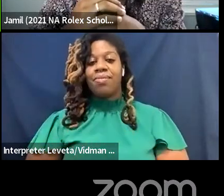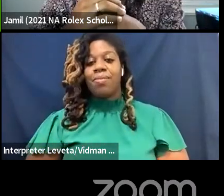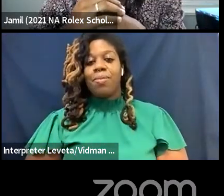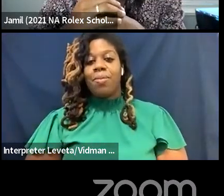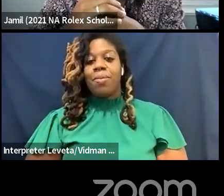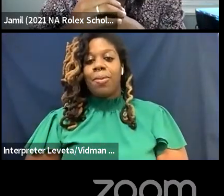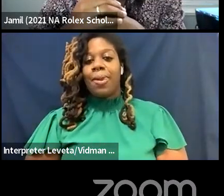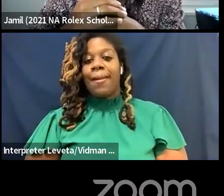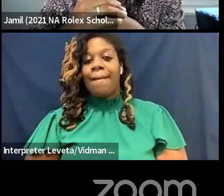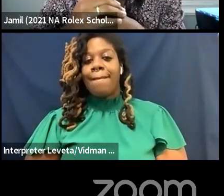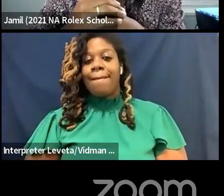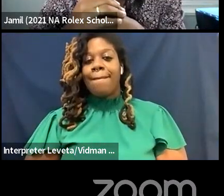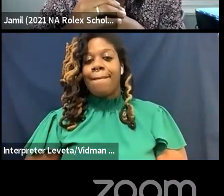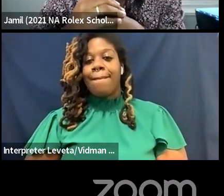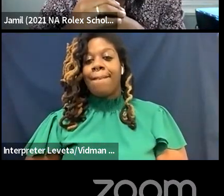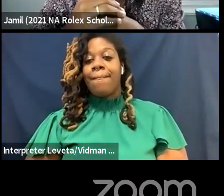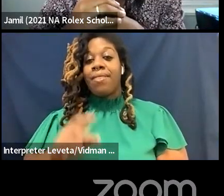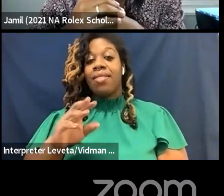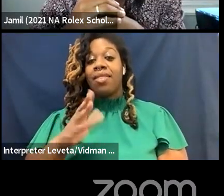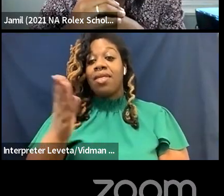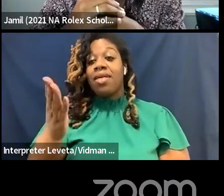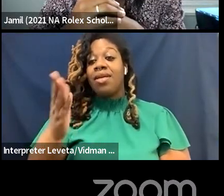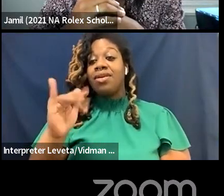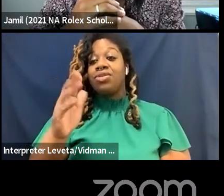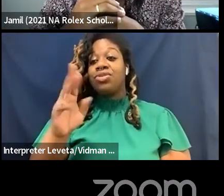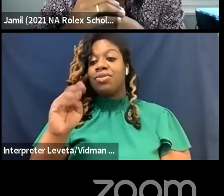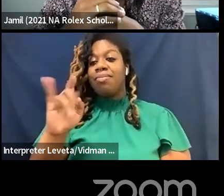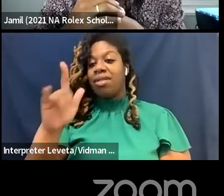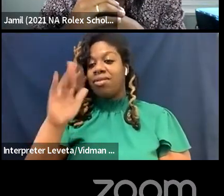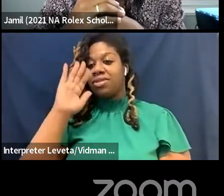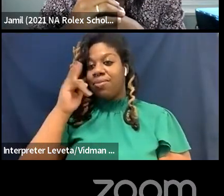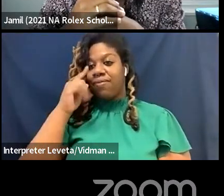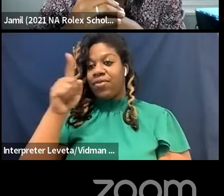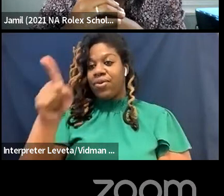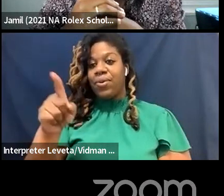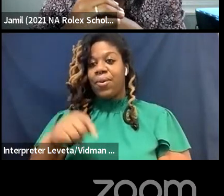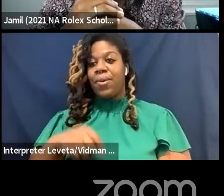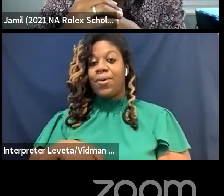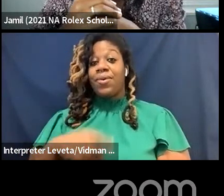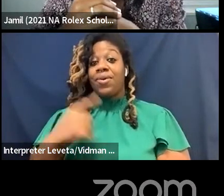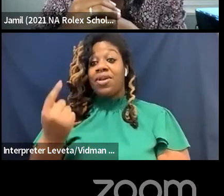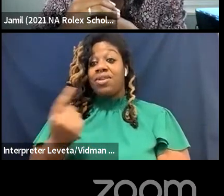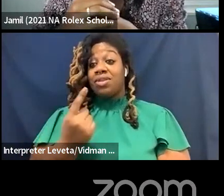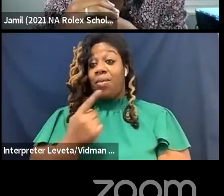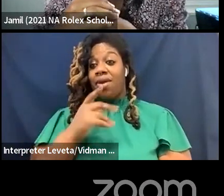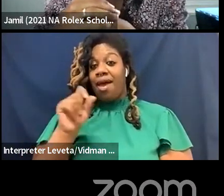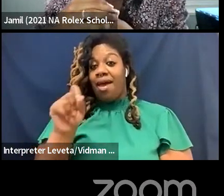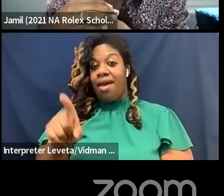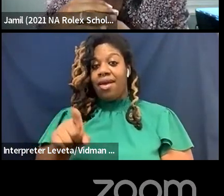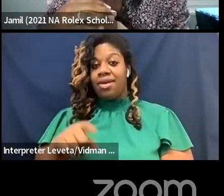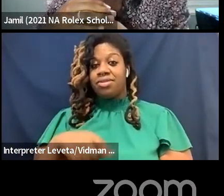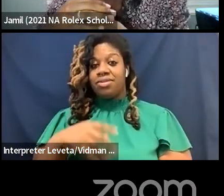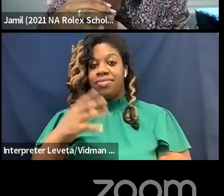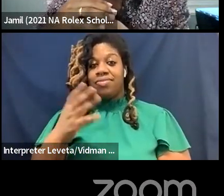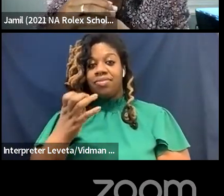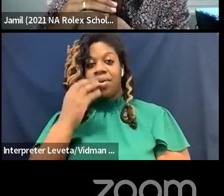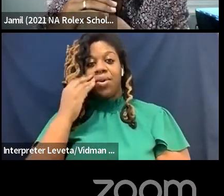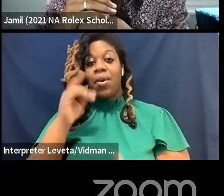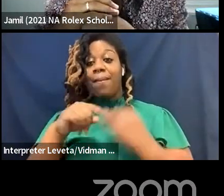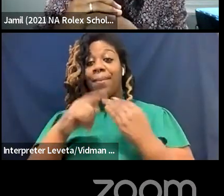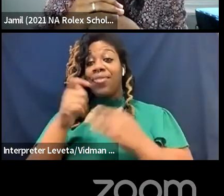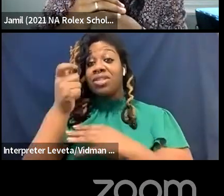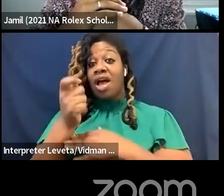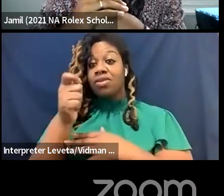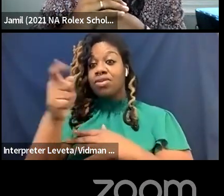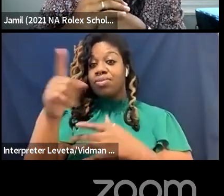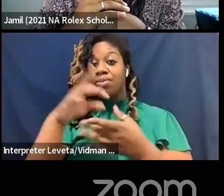And Jamel, this one seems like it's for you. It's they're interested to hear about more about the Rolex scholarship.